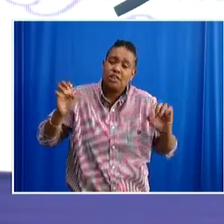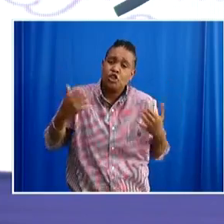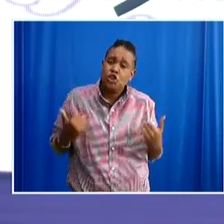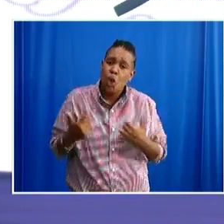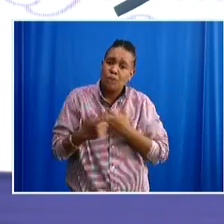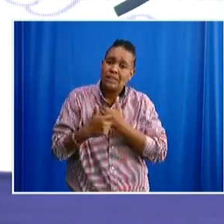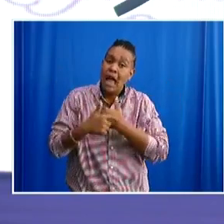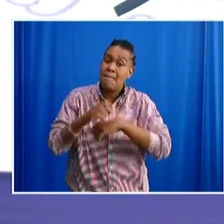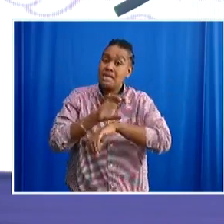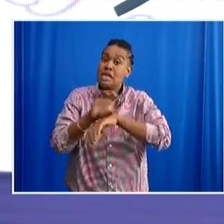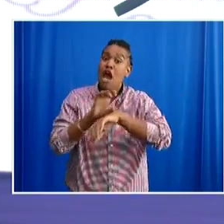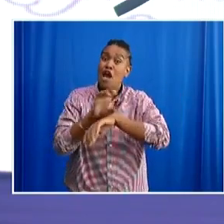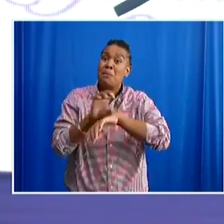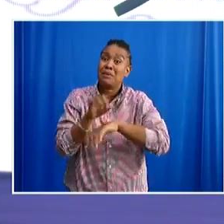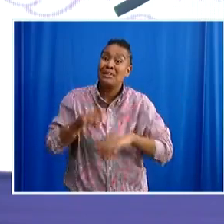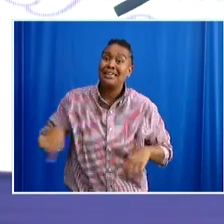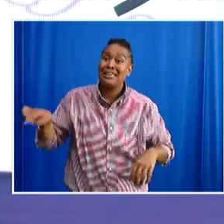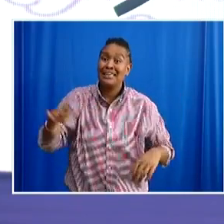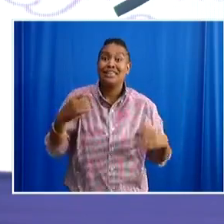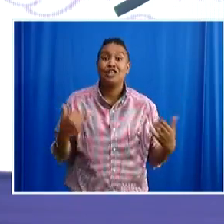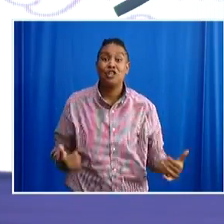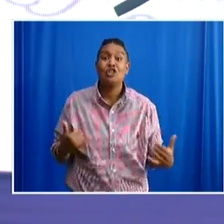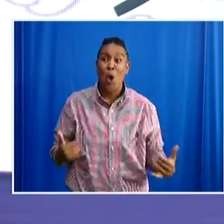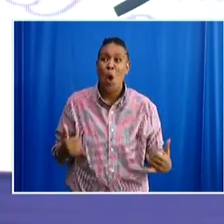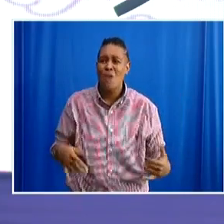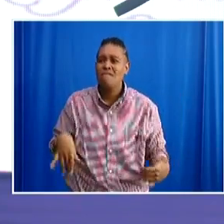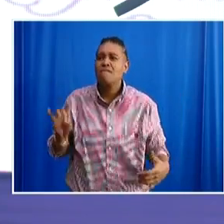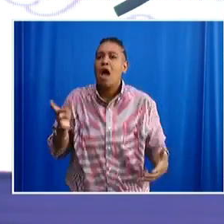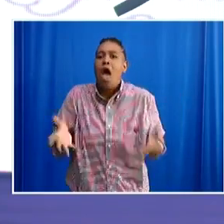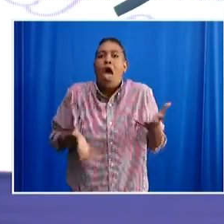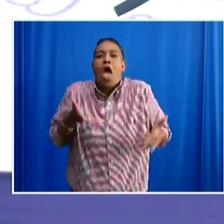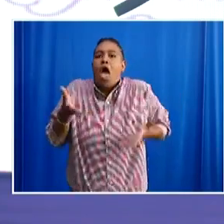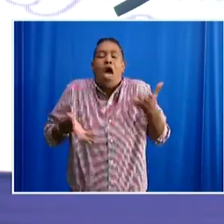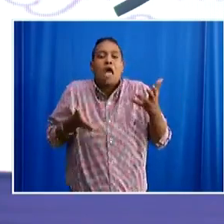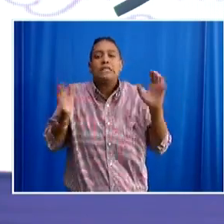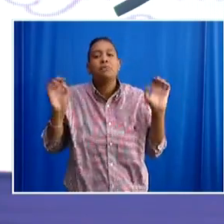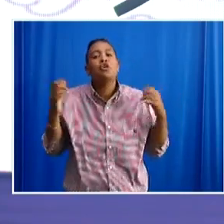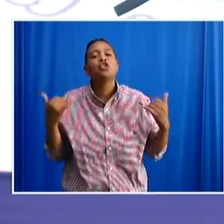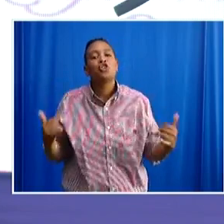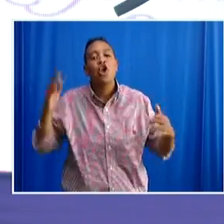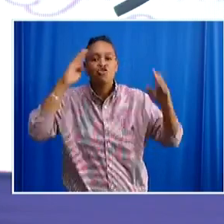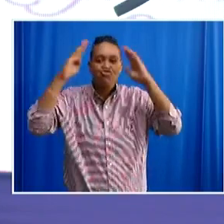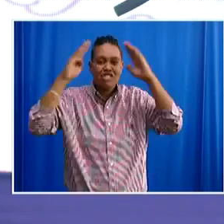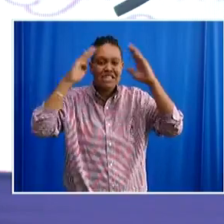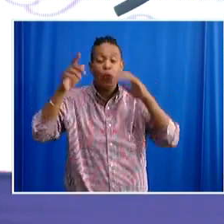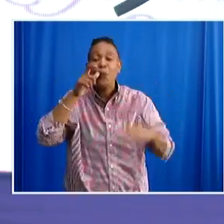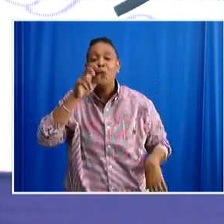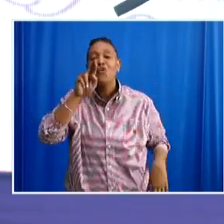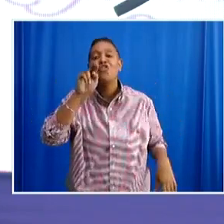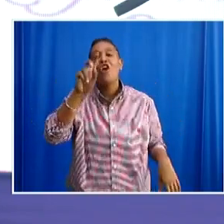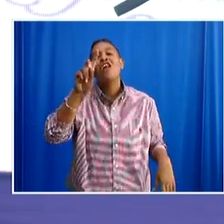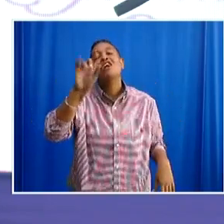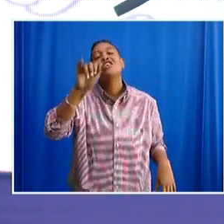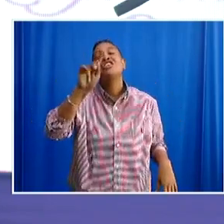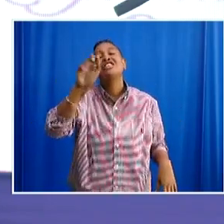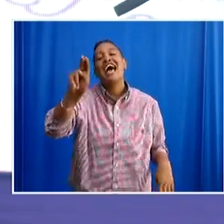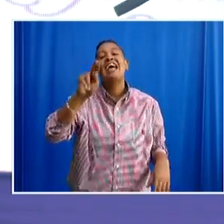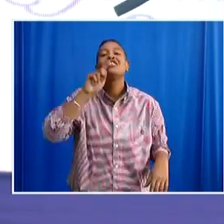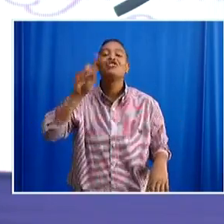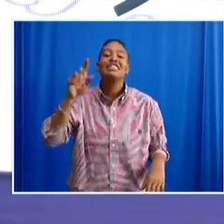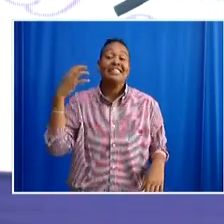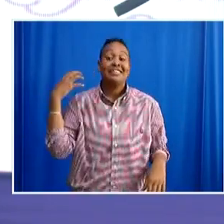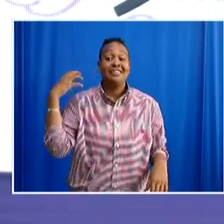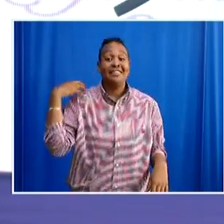the Caribbean has found herself. To bring greetings now, therefore, is Ronald Jackson, Executive